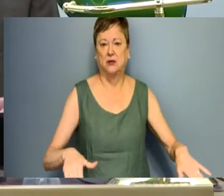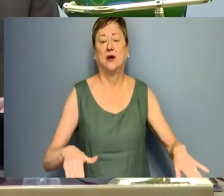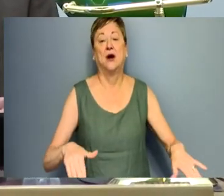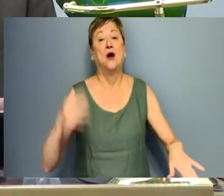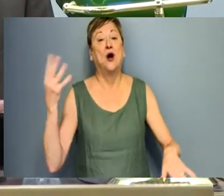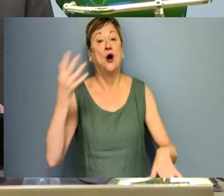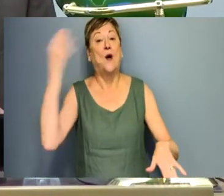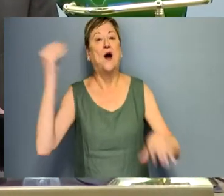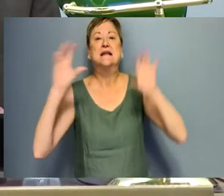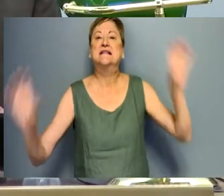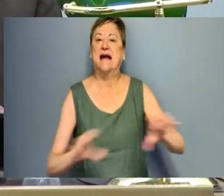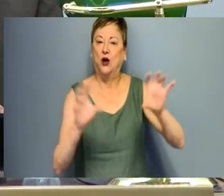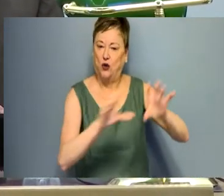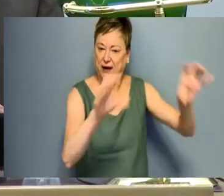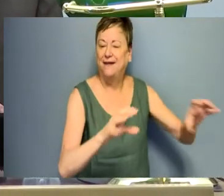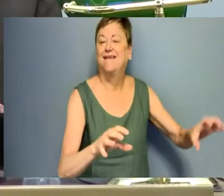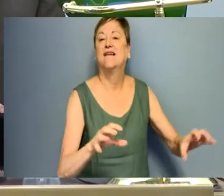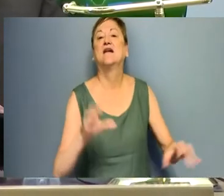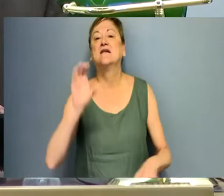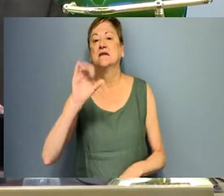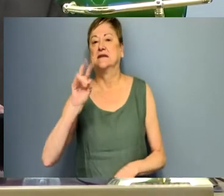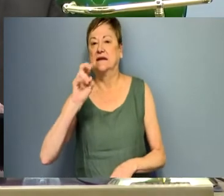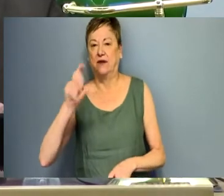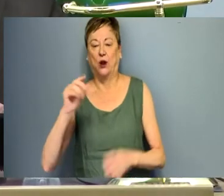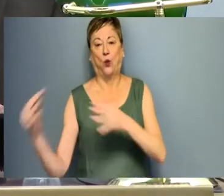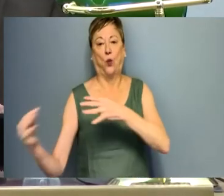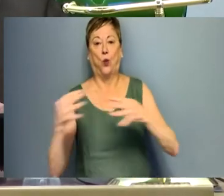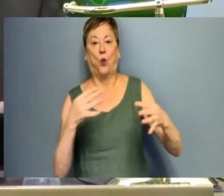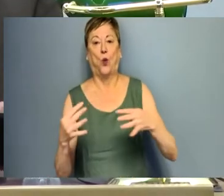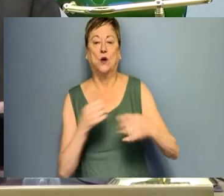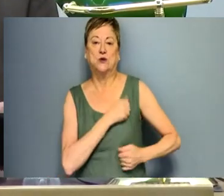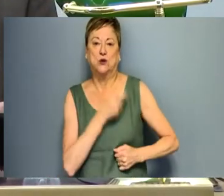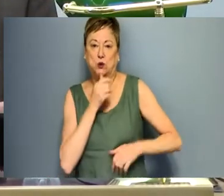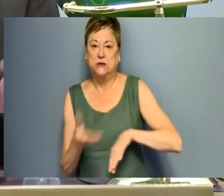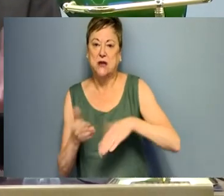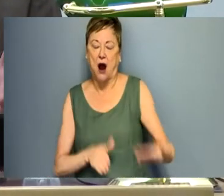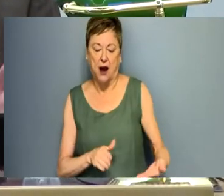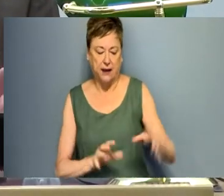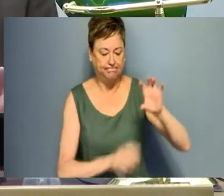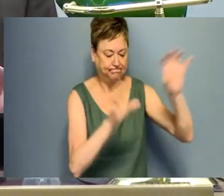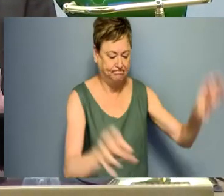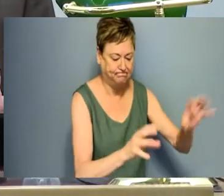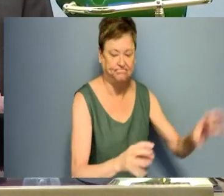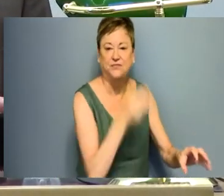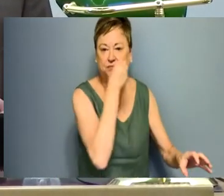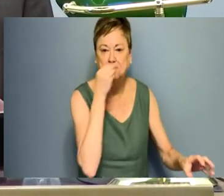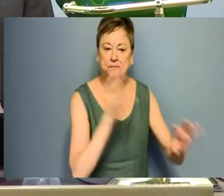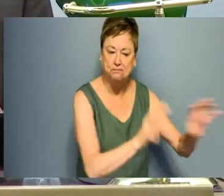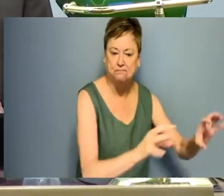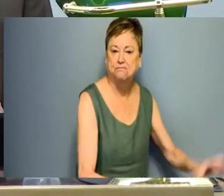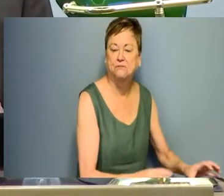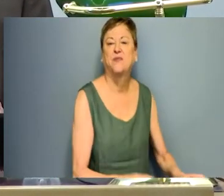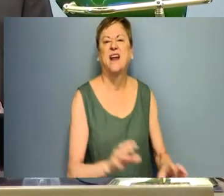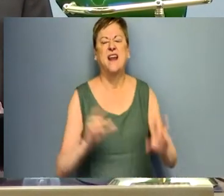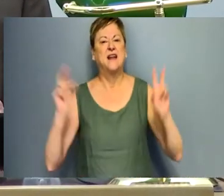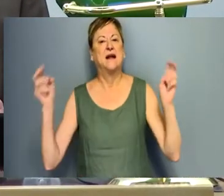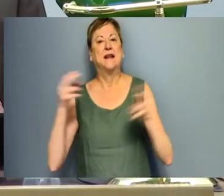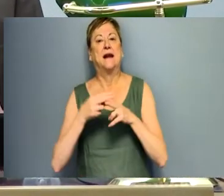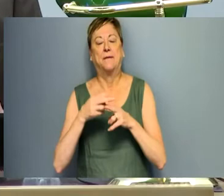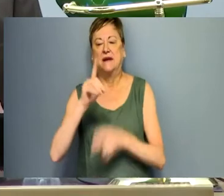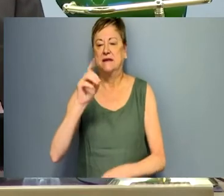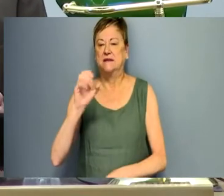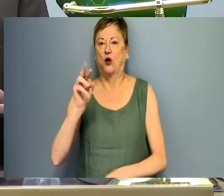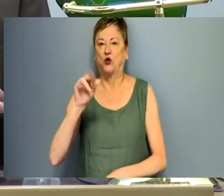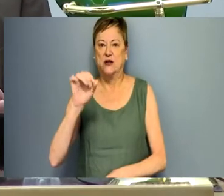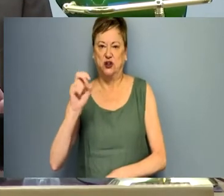decorate the graves of the Civil War fallen soldiers. And that's how it got the name